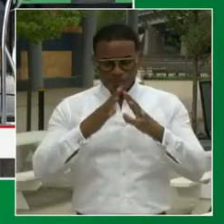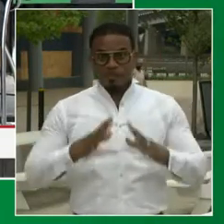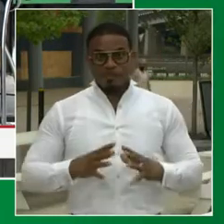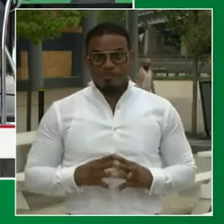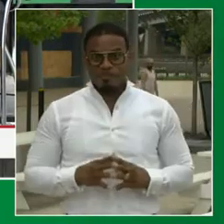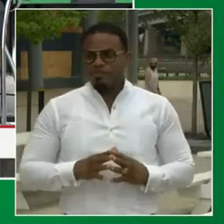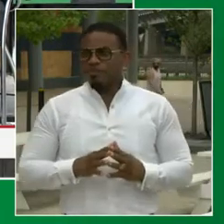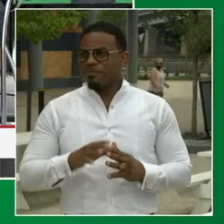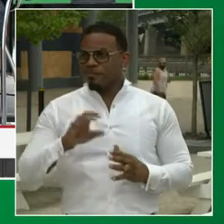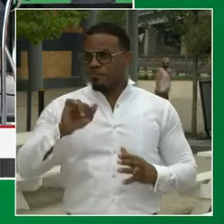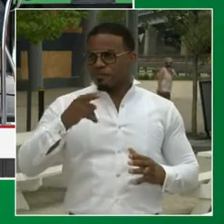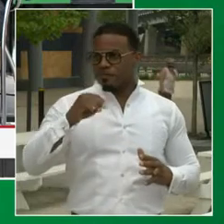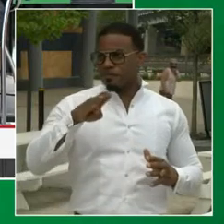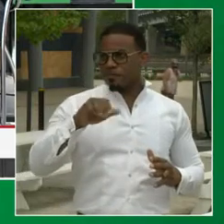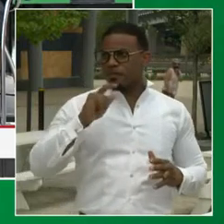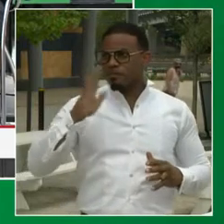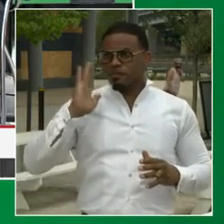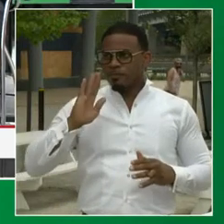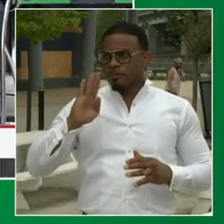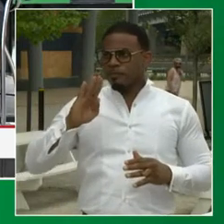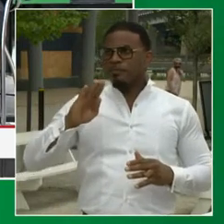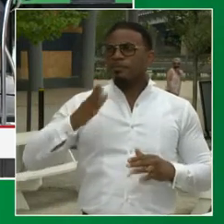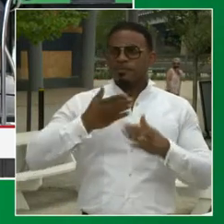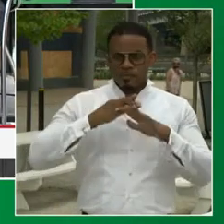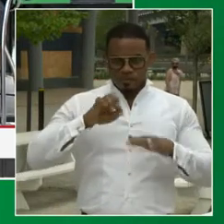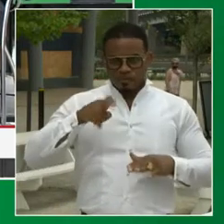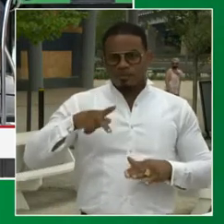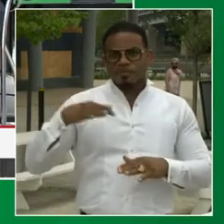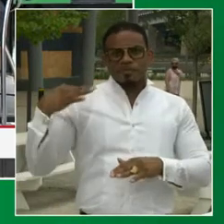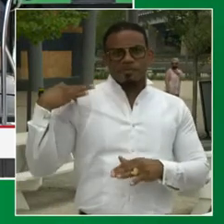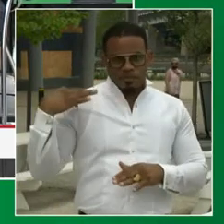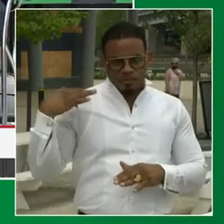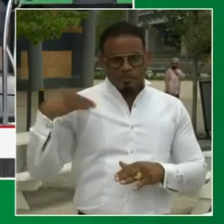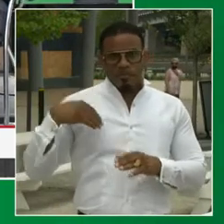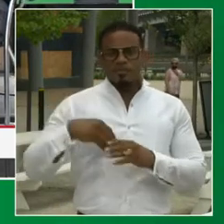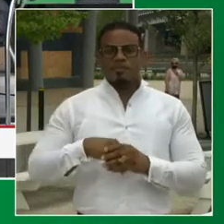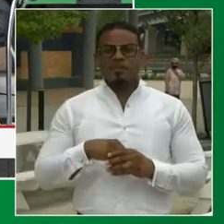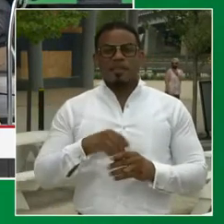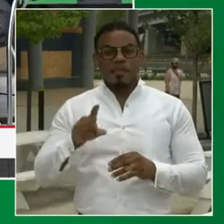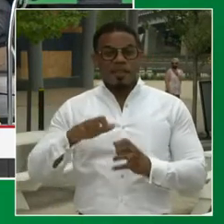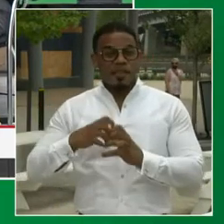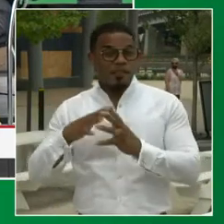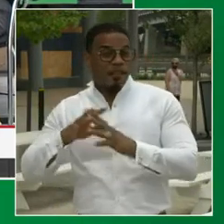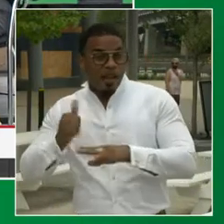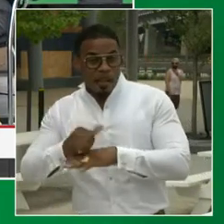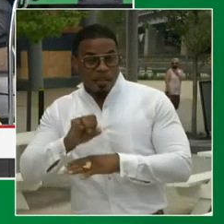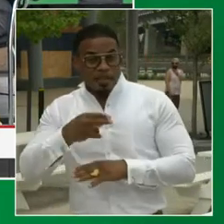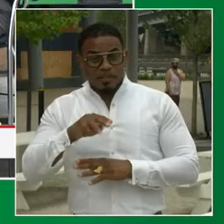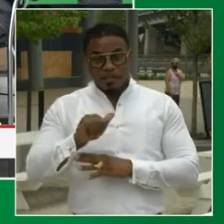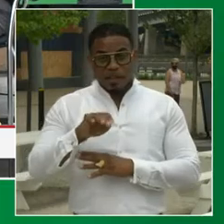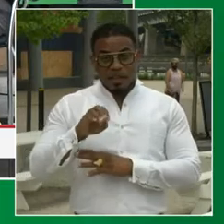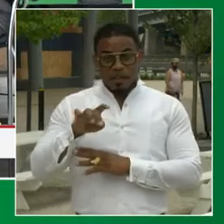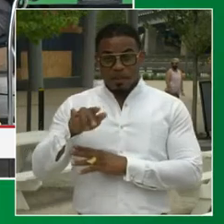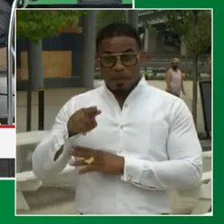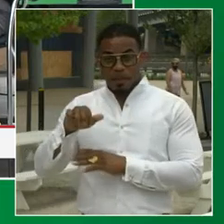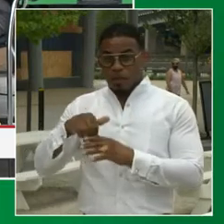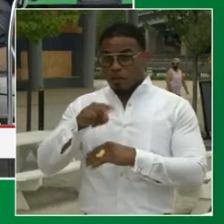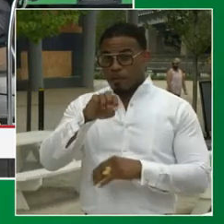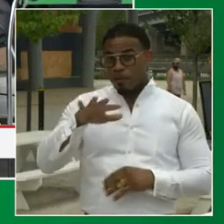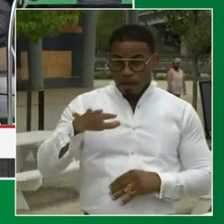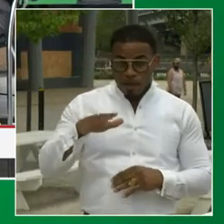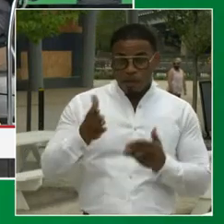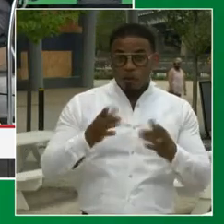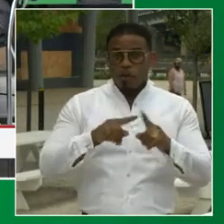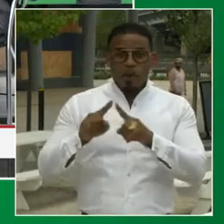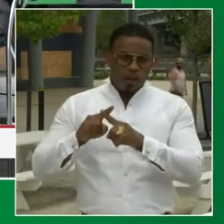Yeah. Rahama is a former Peace Corps volunteer in Mali. She founded Shea Yaleen in 2005, and she serves as